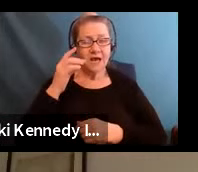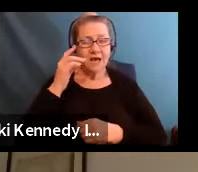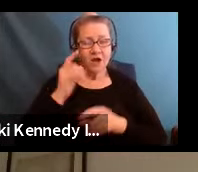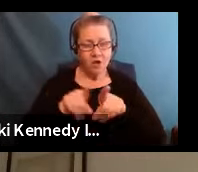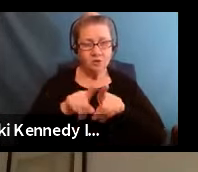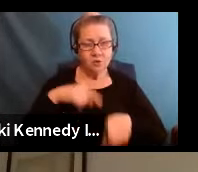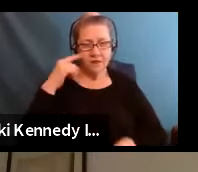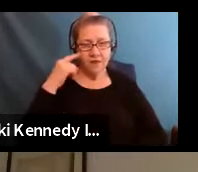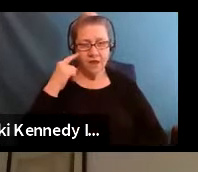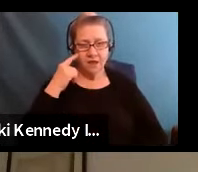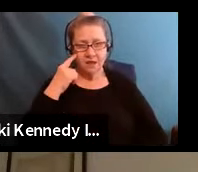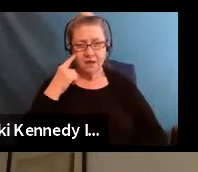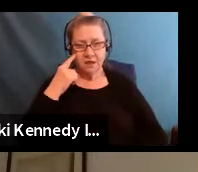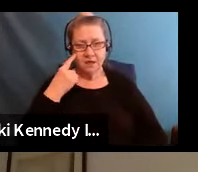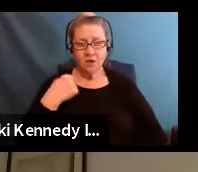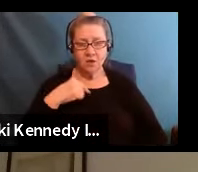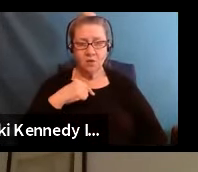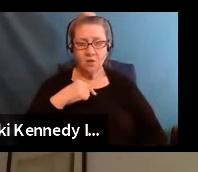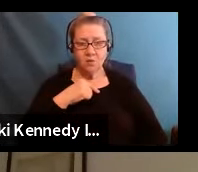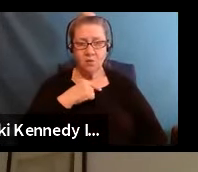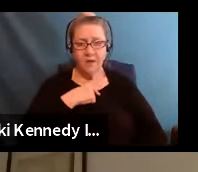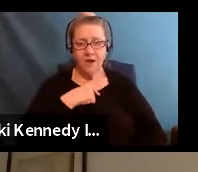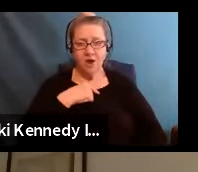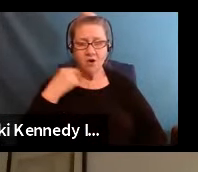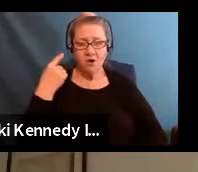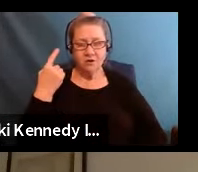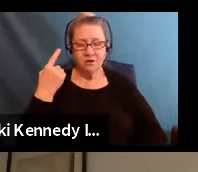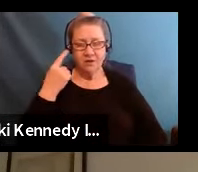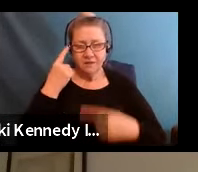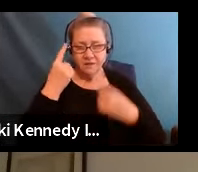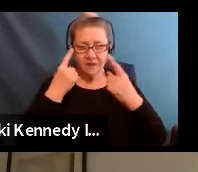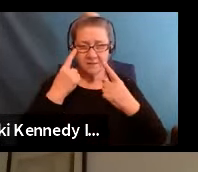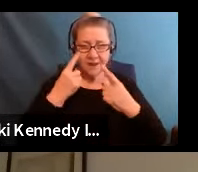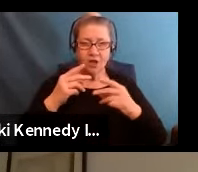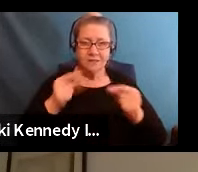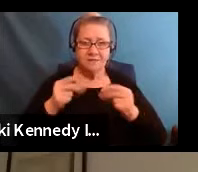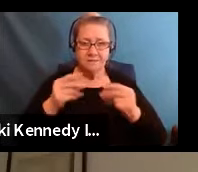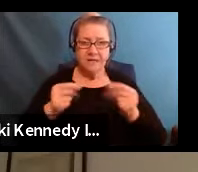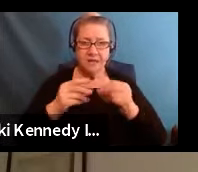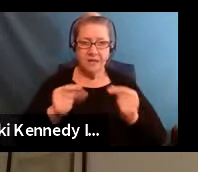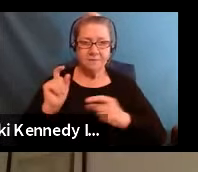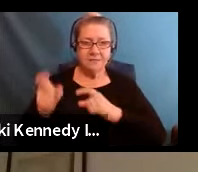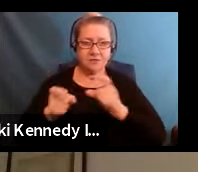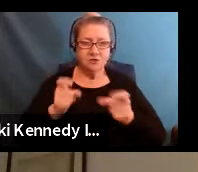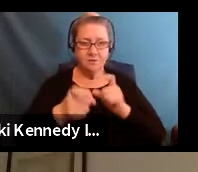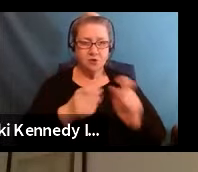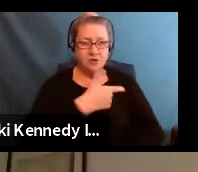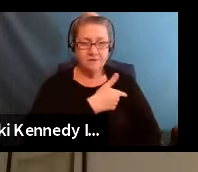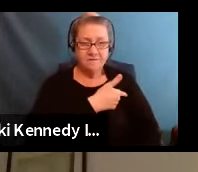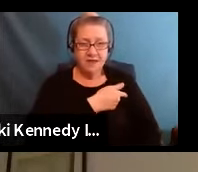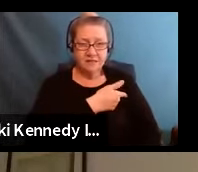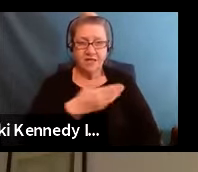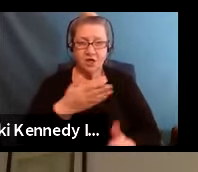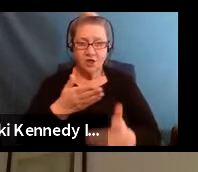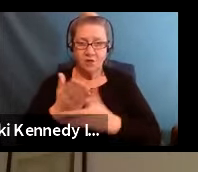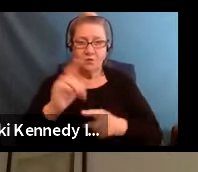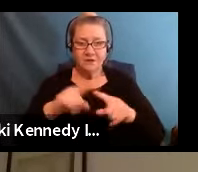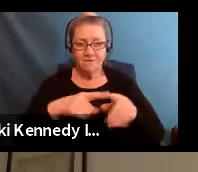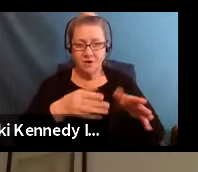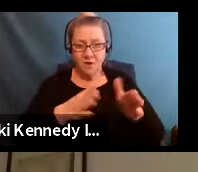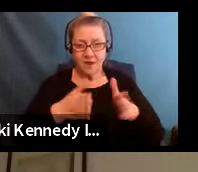you know, as we're looking at speeding up the distribution of this vaccine through channels that are going to be